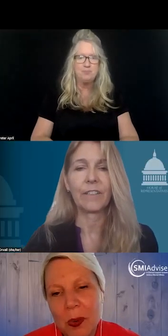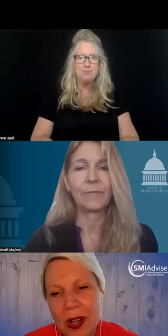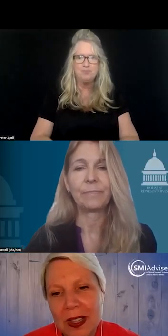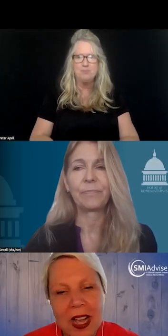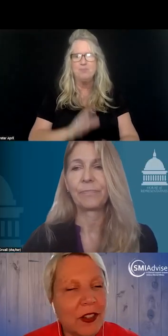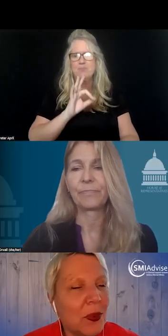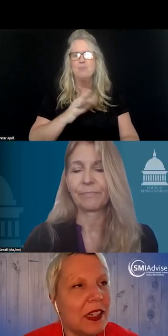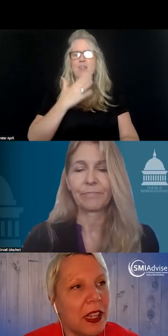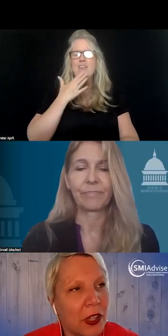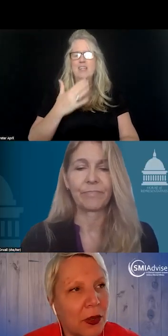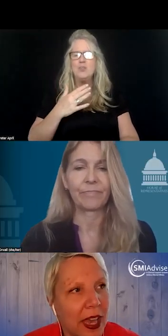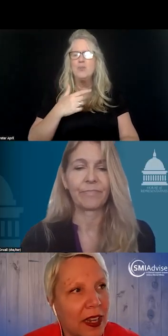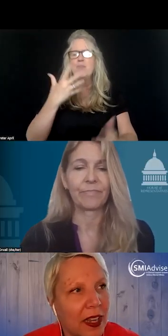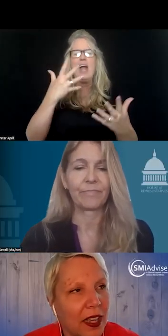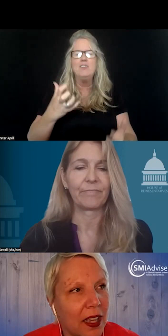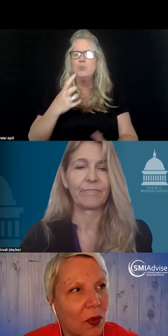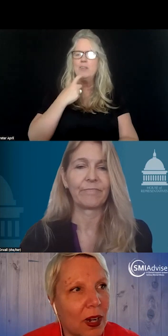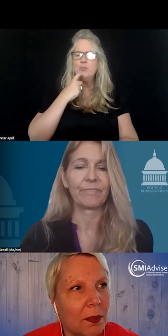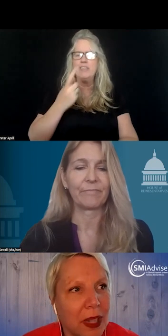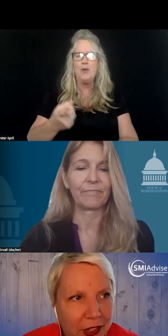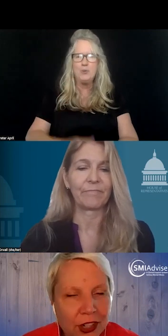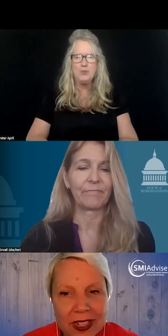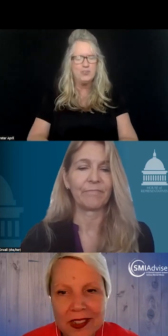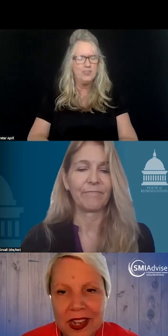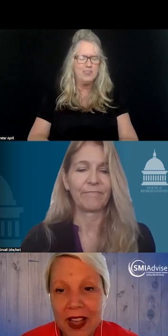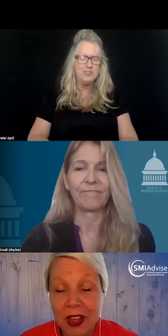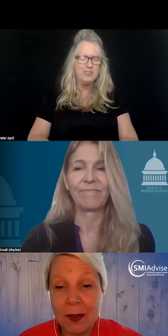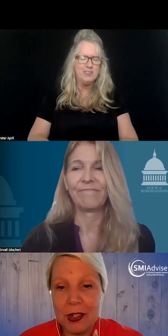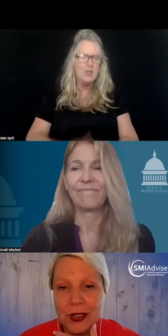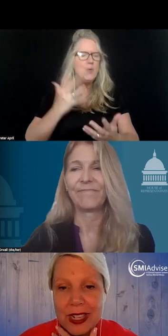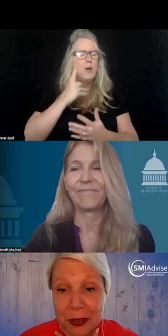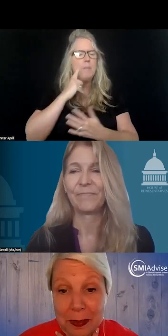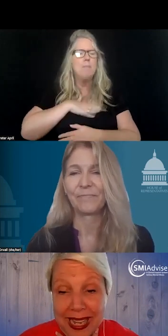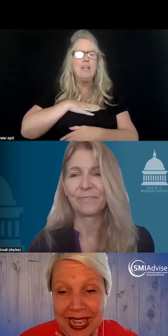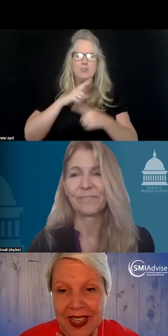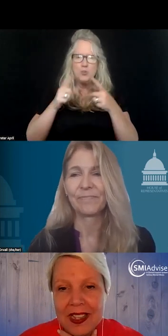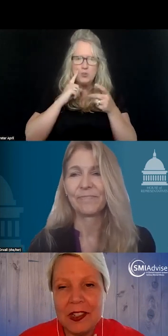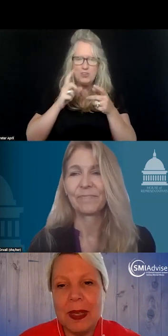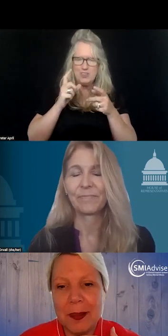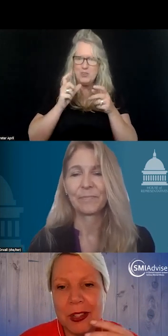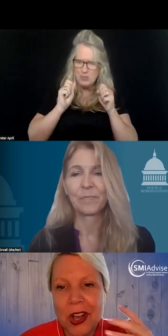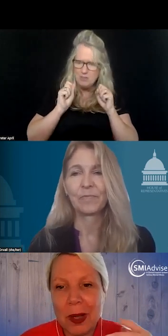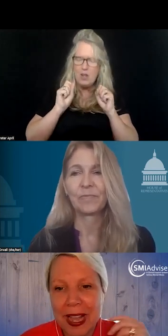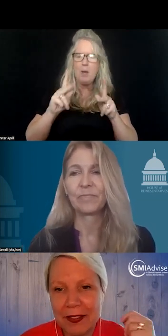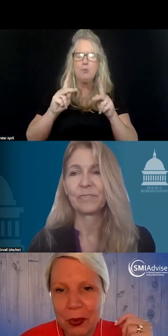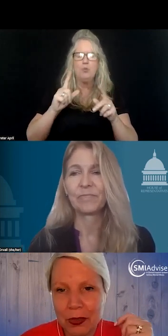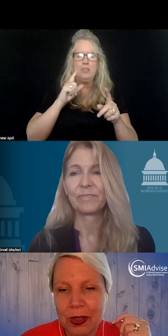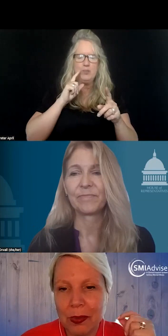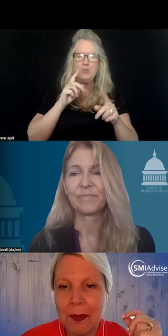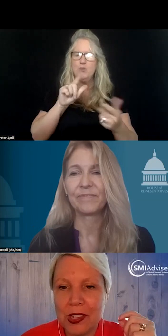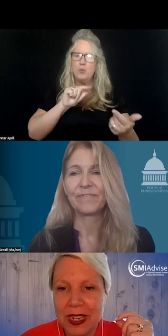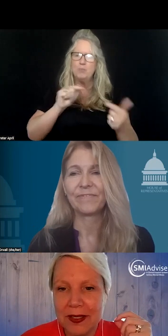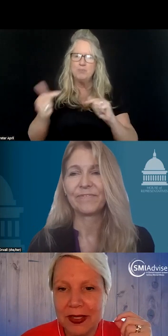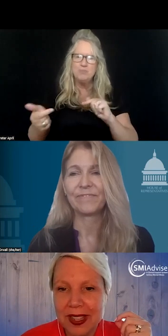Representative Orwell, I just want to tell you that what a pleasure it is to have the opportunity for me to be able to talk back and forth